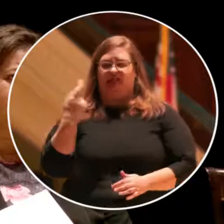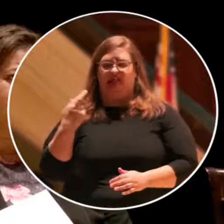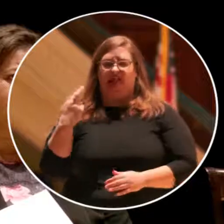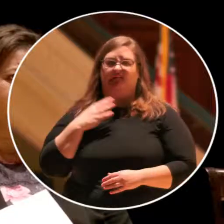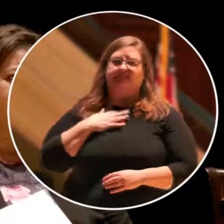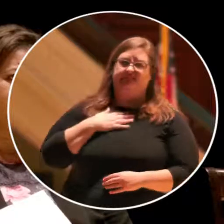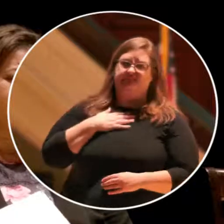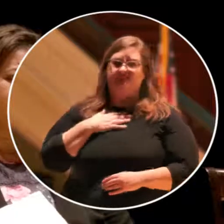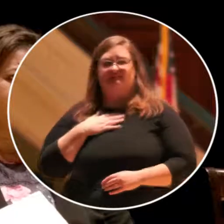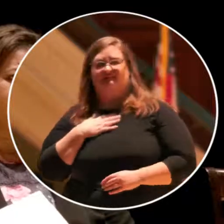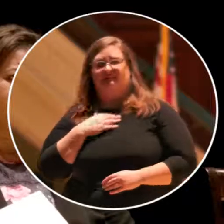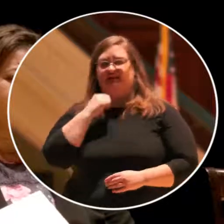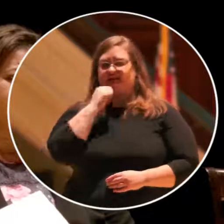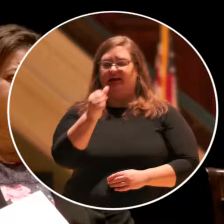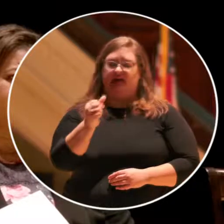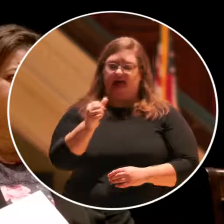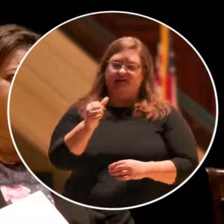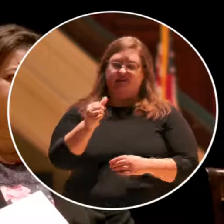powerless to change our circumstances.